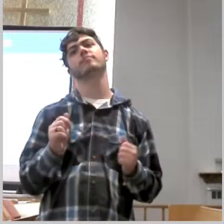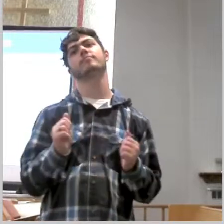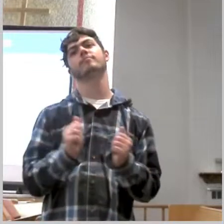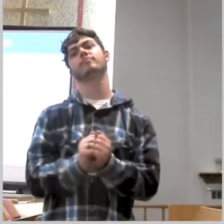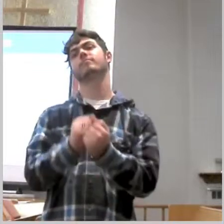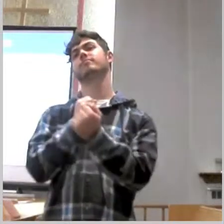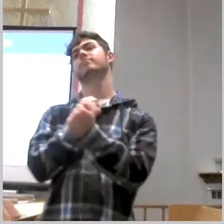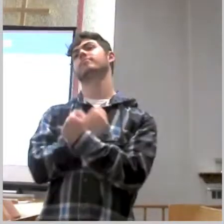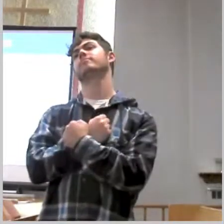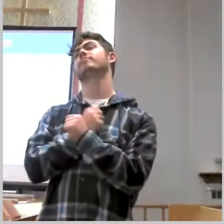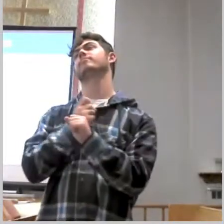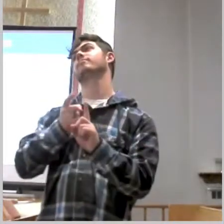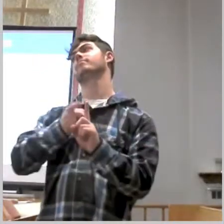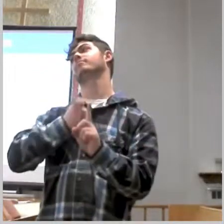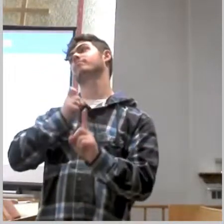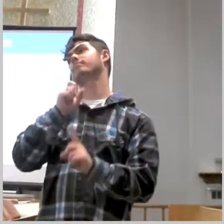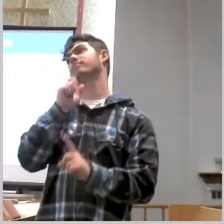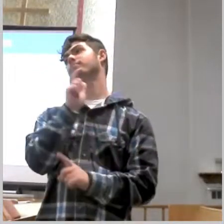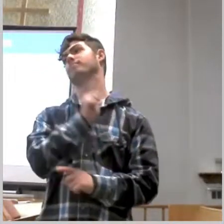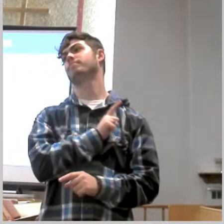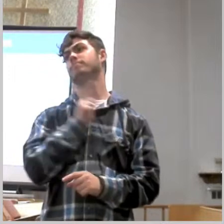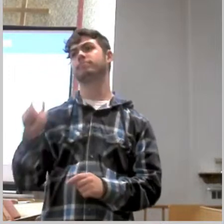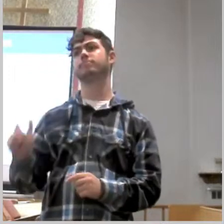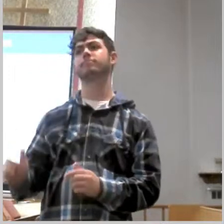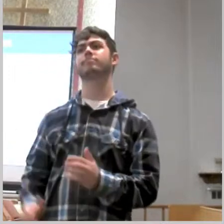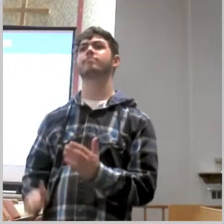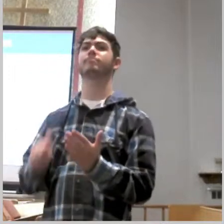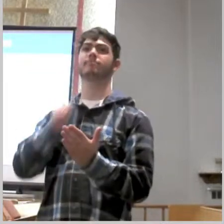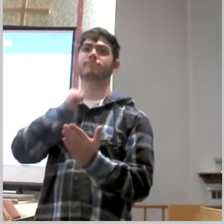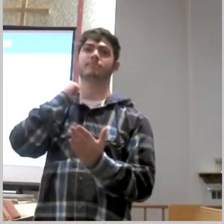with the love of the